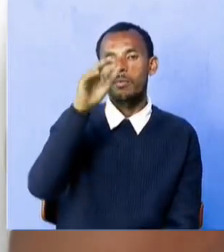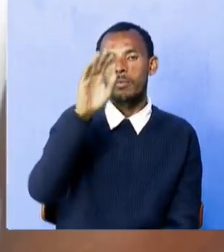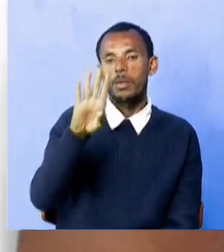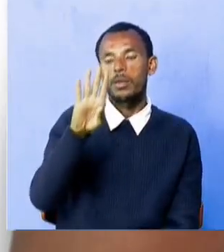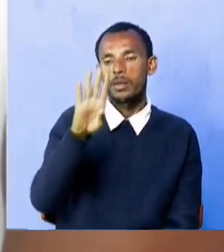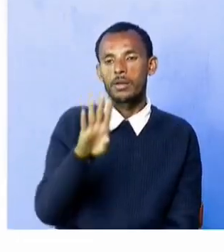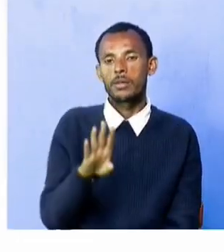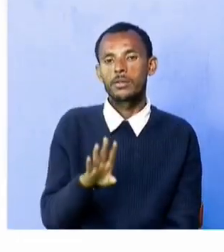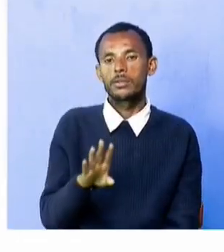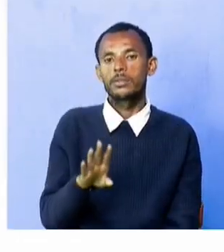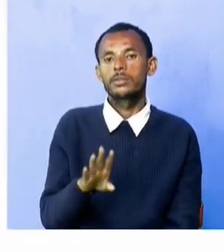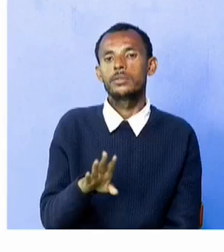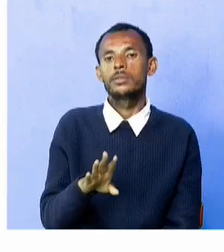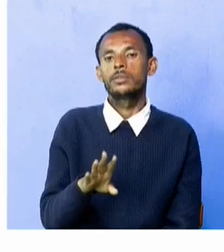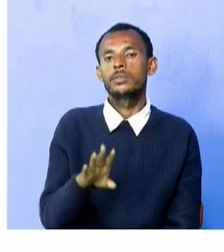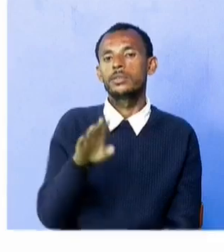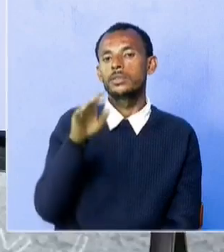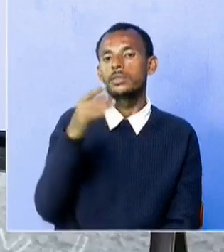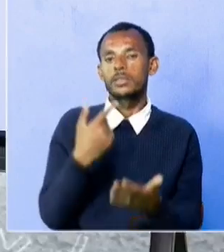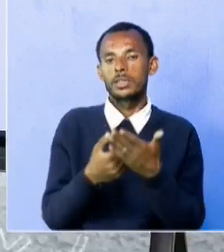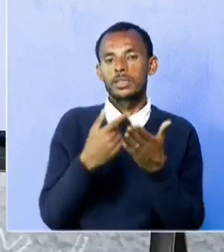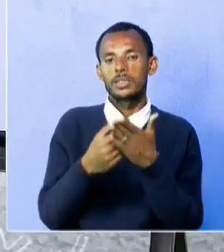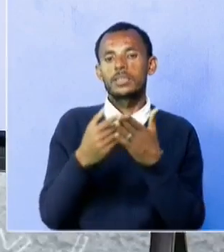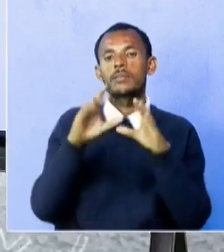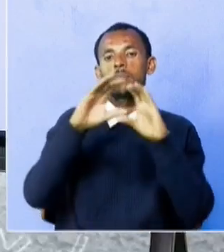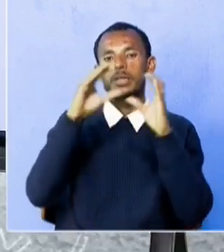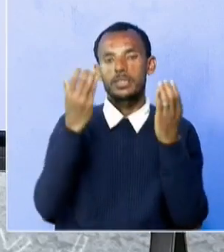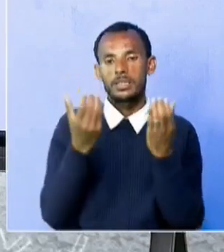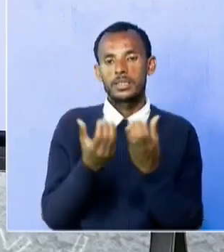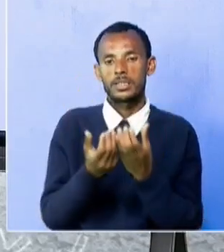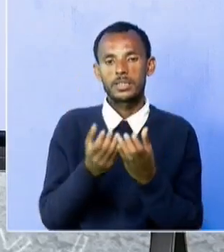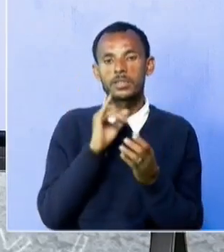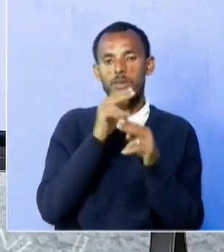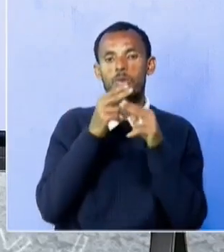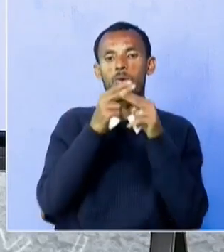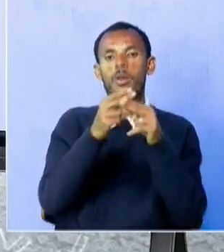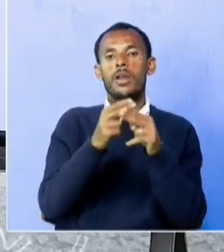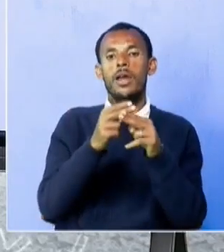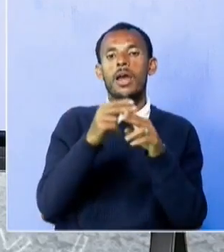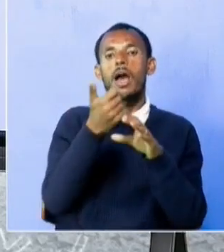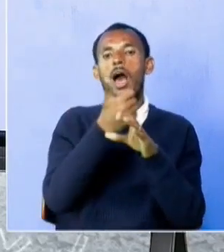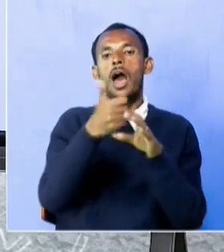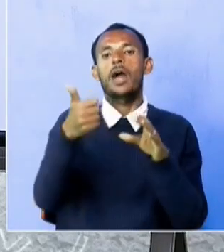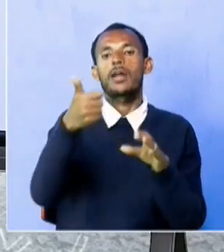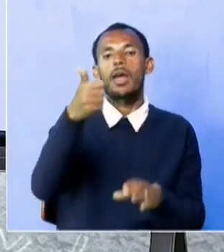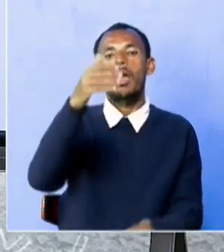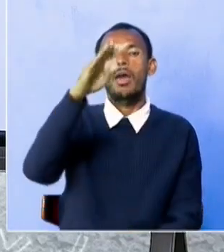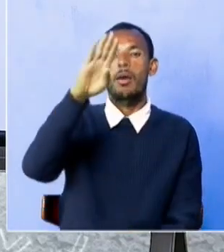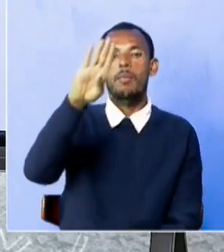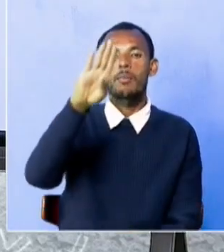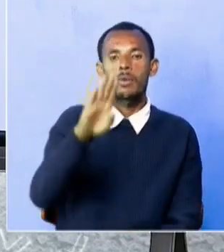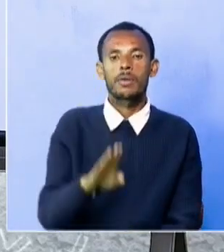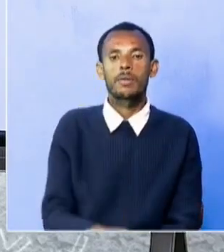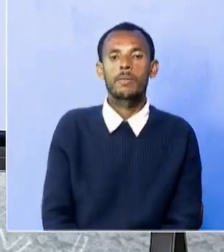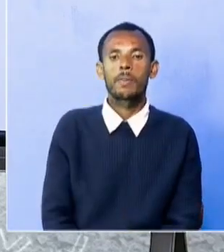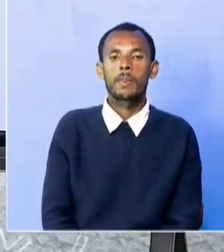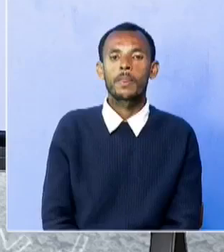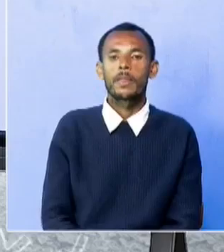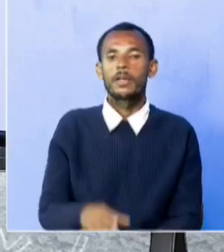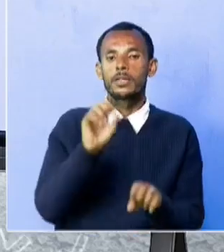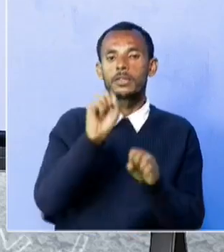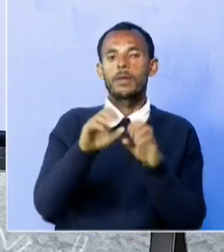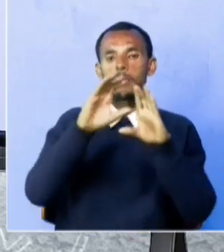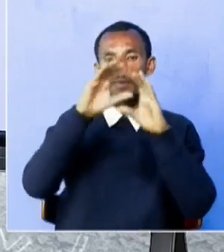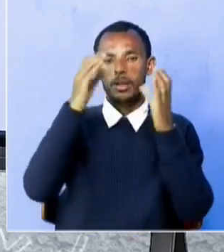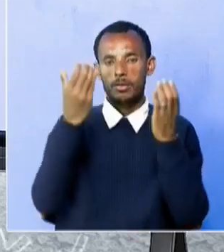B, okay, these pieces, okay, this piece is called arc AB, okay, arc AB, some